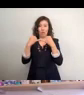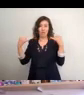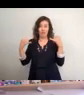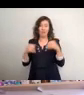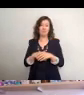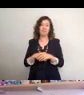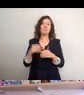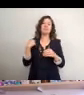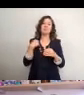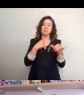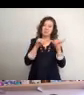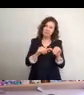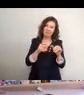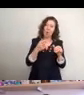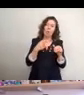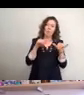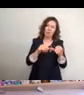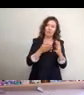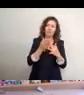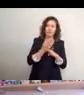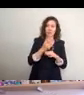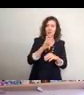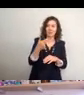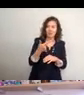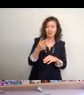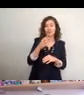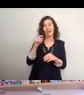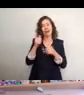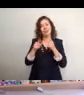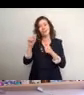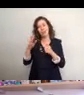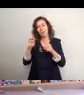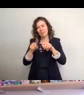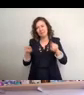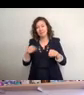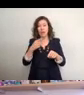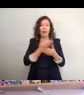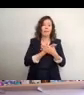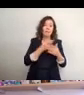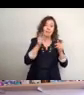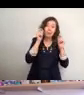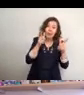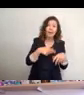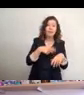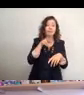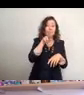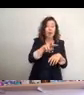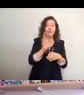the definitions vary by lab. So infants were awake, they were watching an engaging, non-social video for about 5